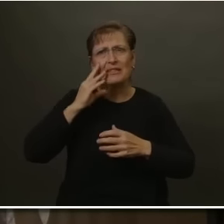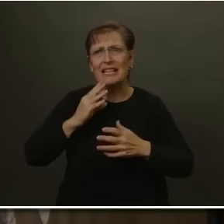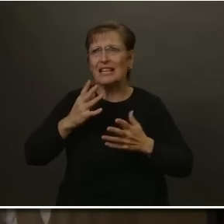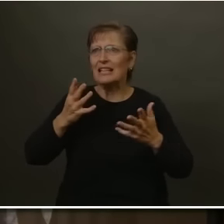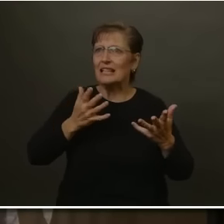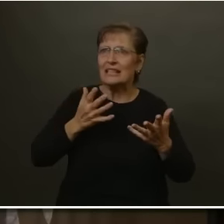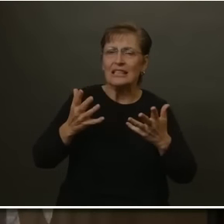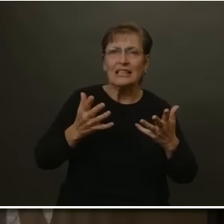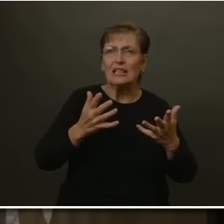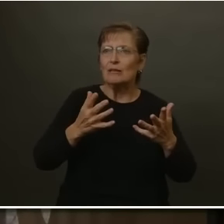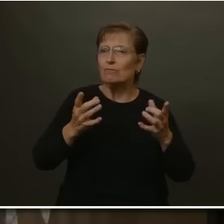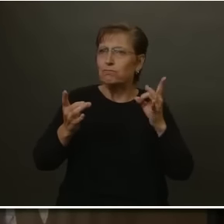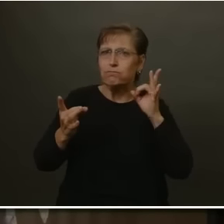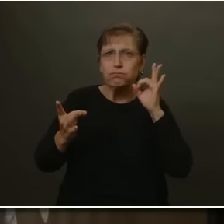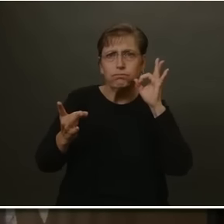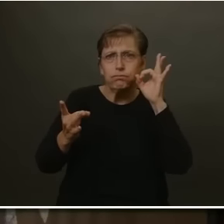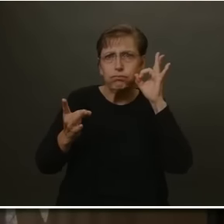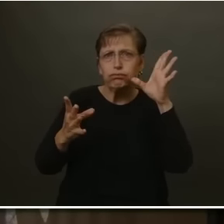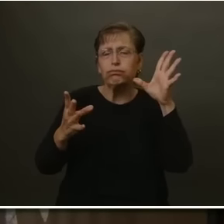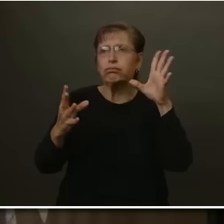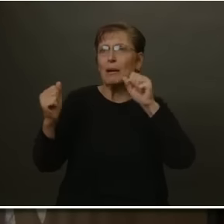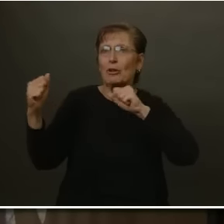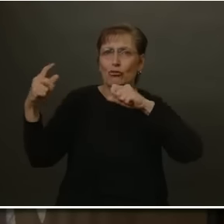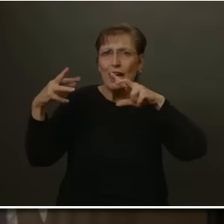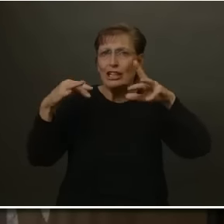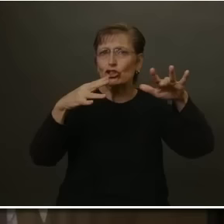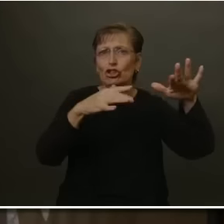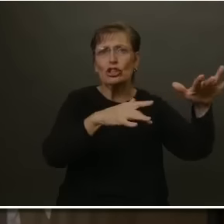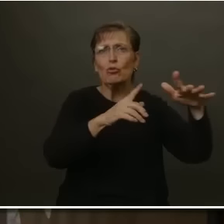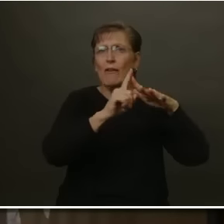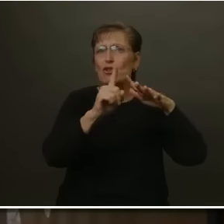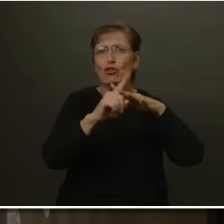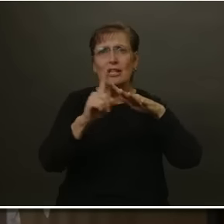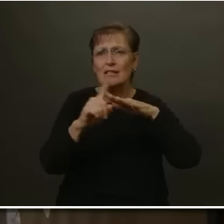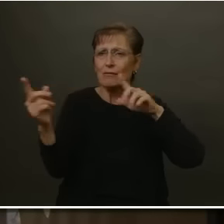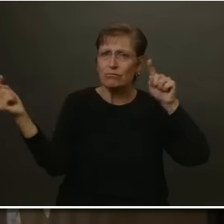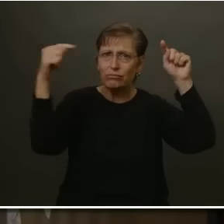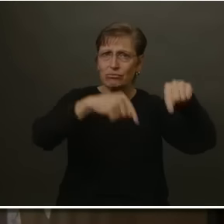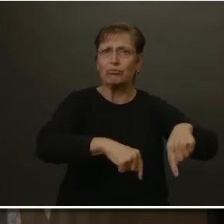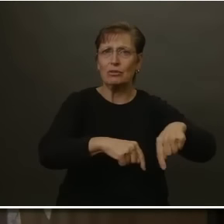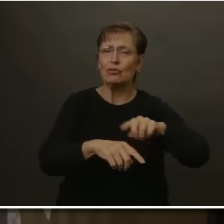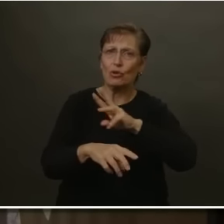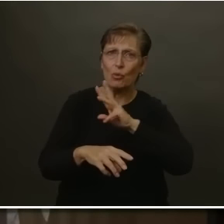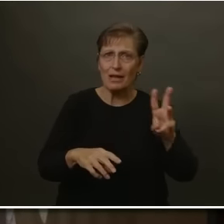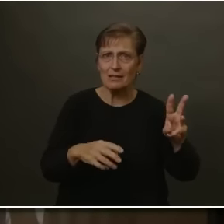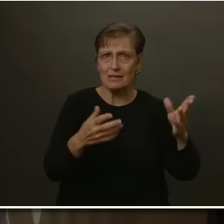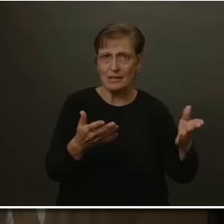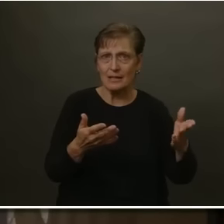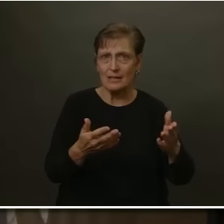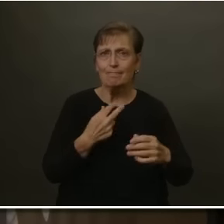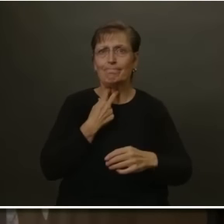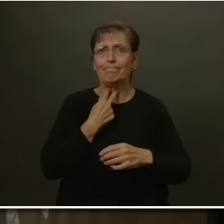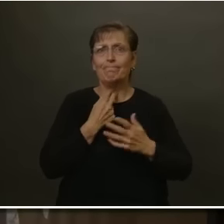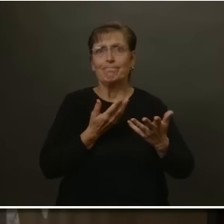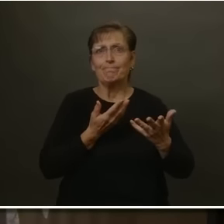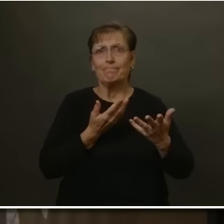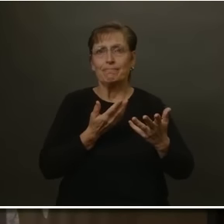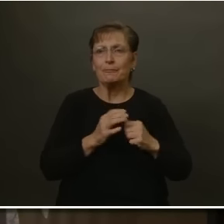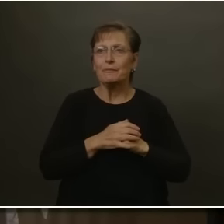we are now experiencing unprecedented immigration of refugees to the West. In the Anglican